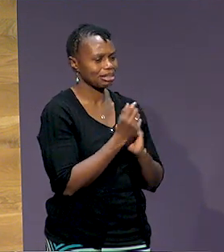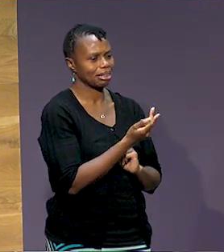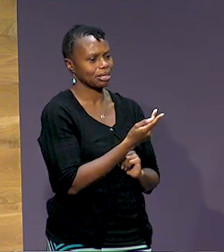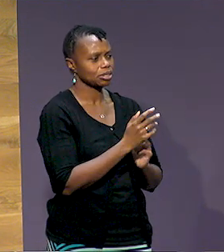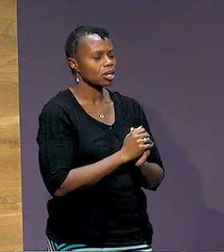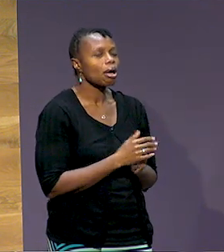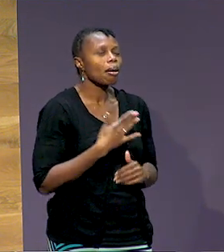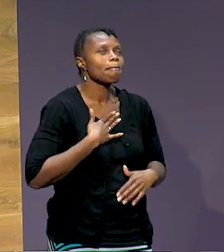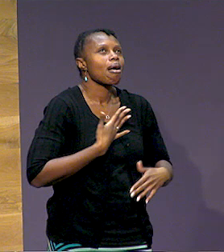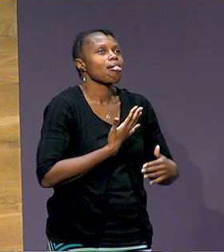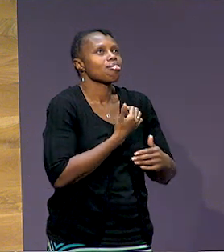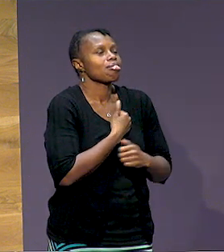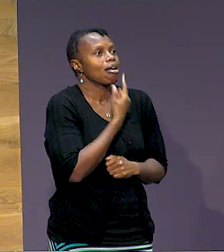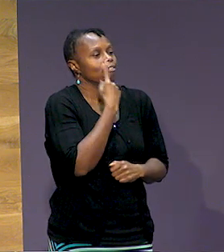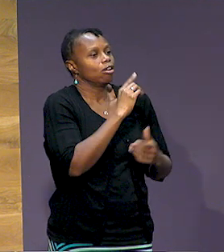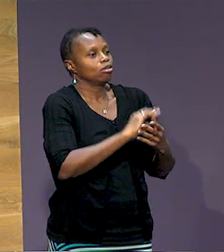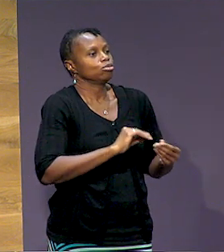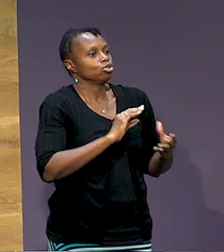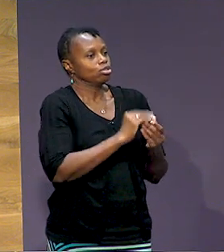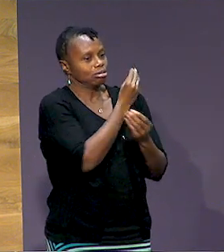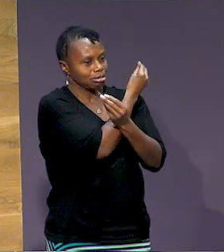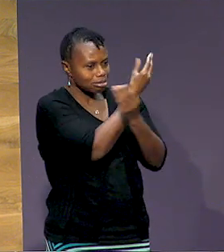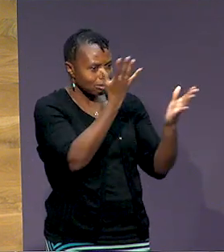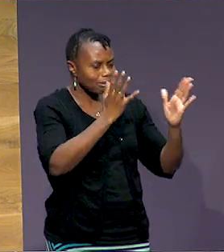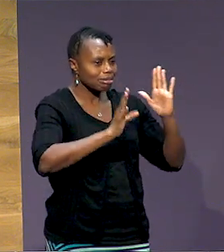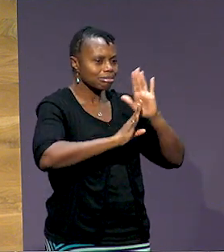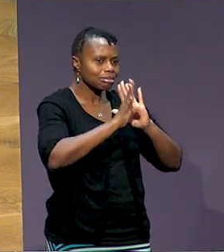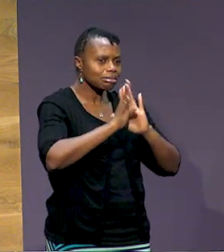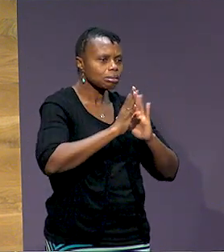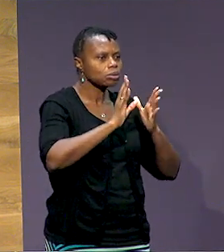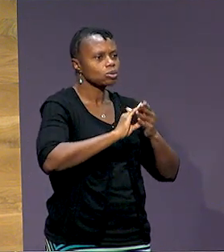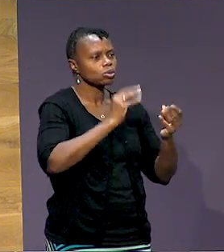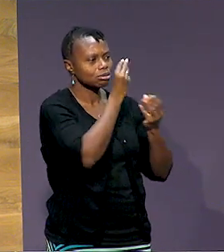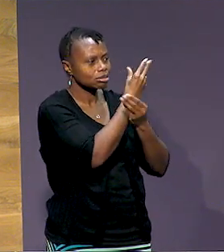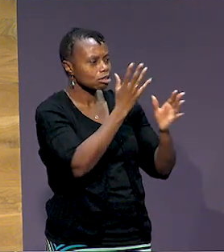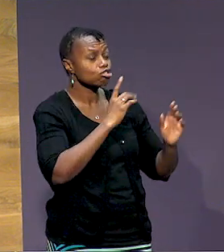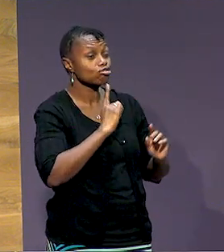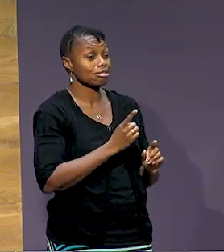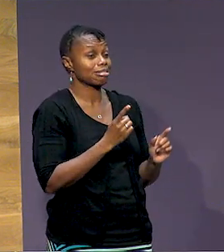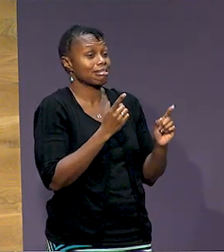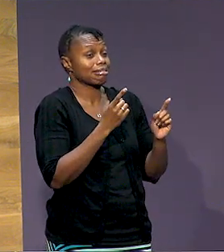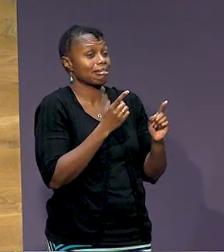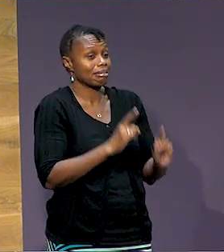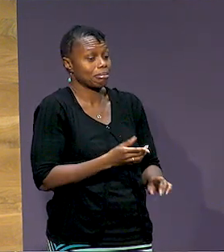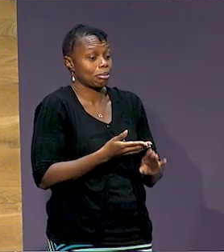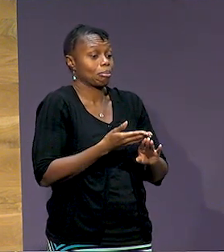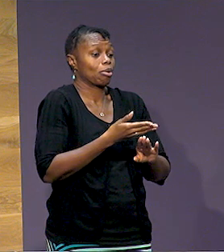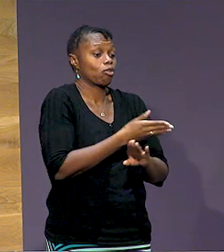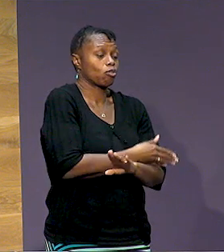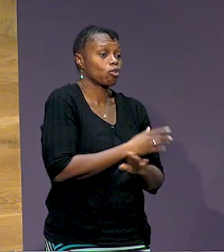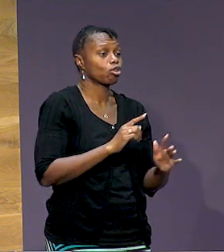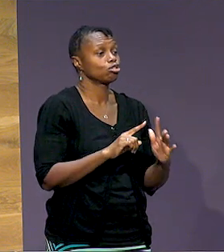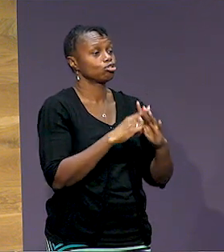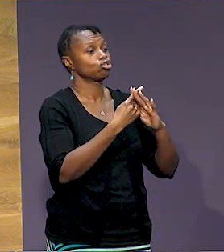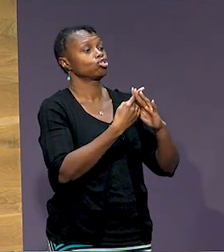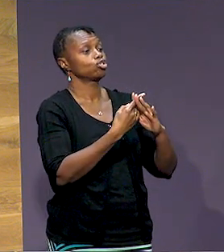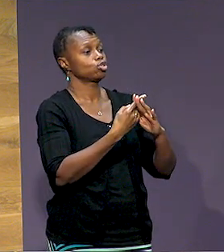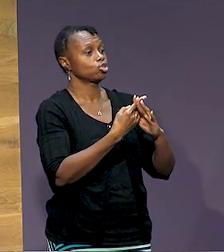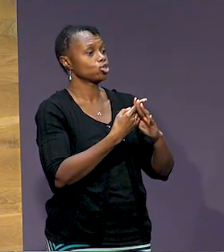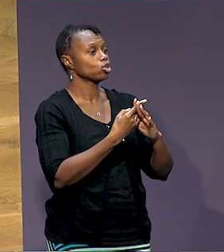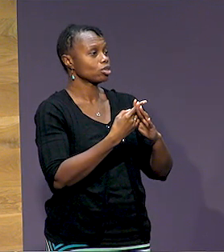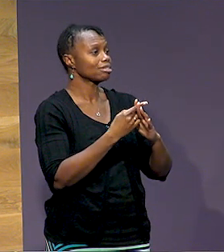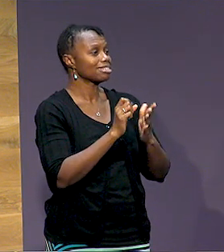of storytelling and developing storytelling came actually before I got to seminary. I worked at